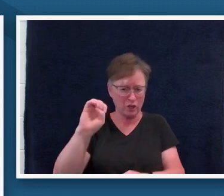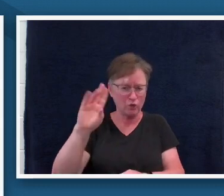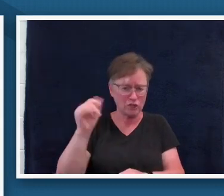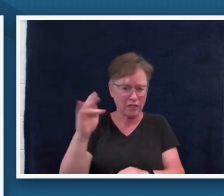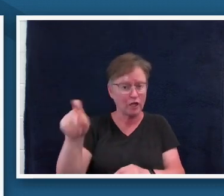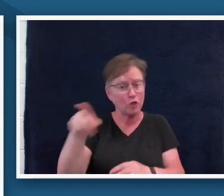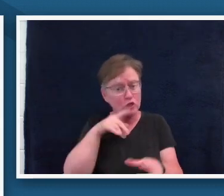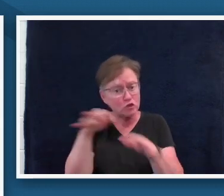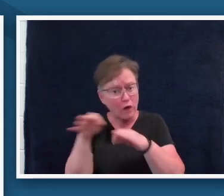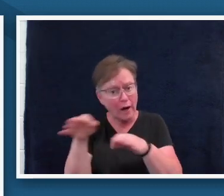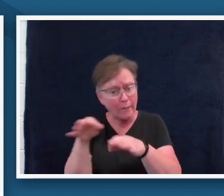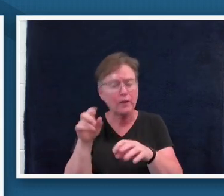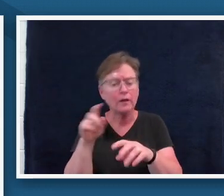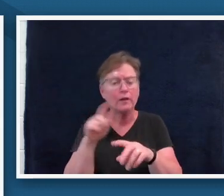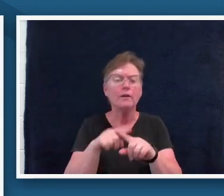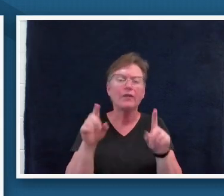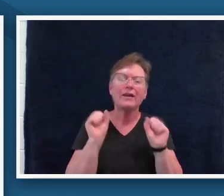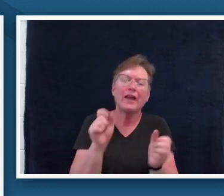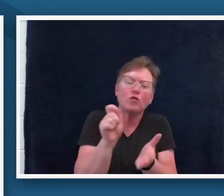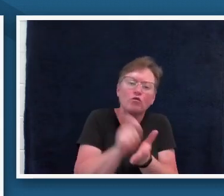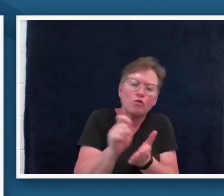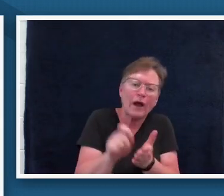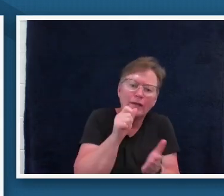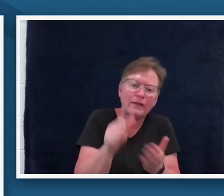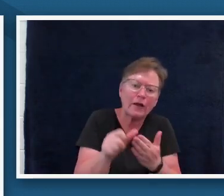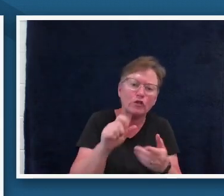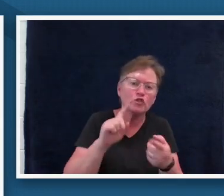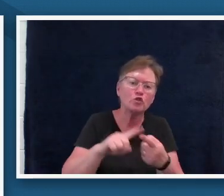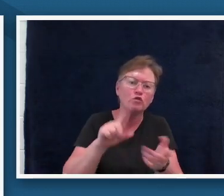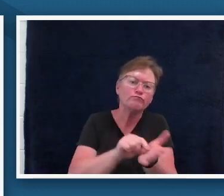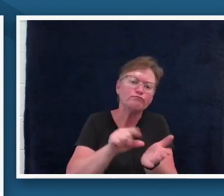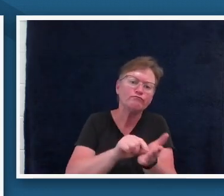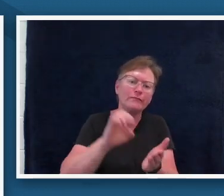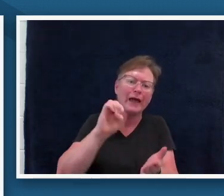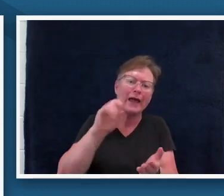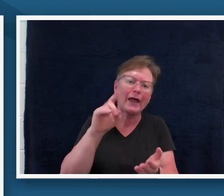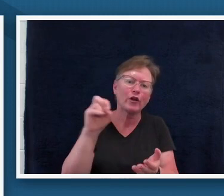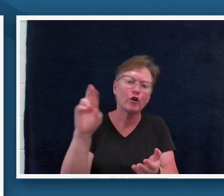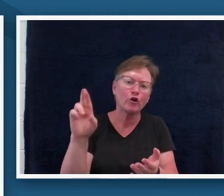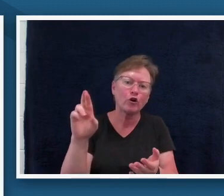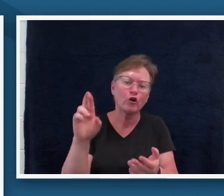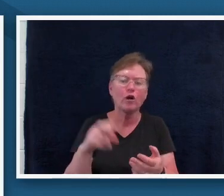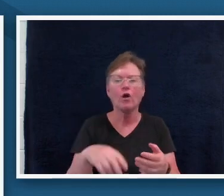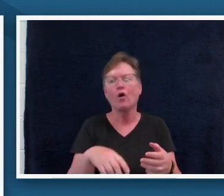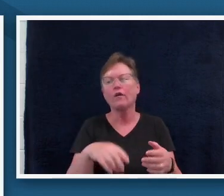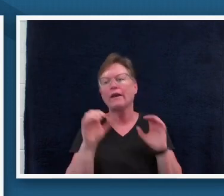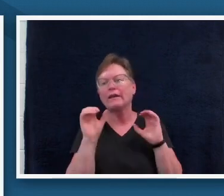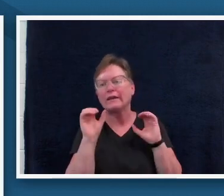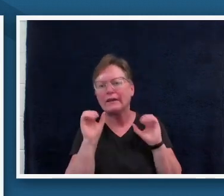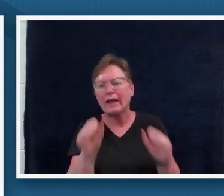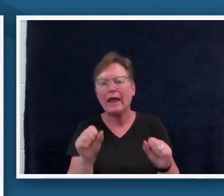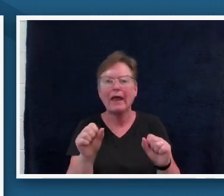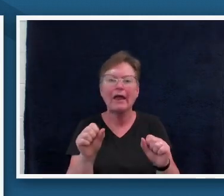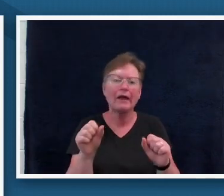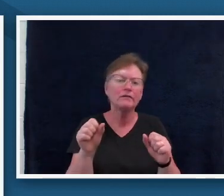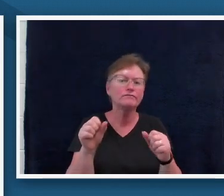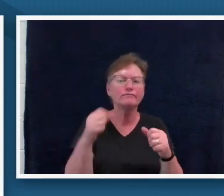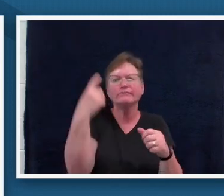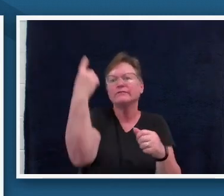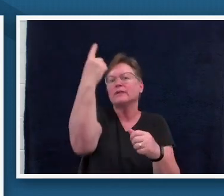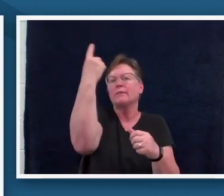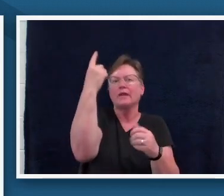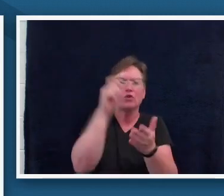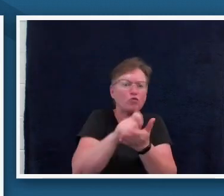letters to the editor. And that's in our content standards. They have to write anyways. Why not write things that we can